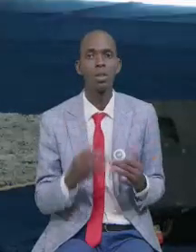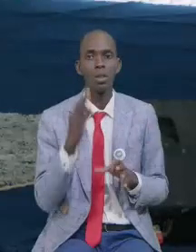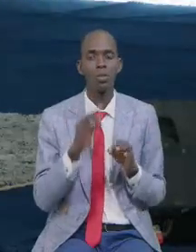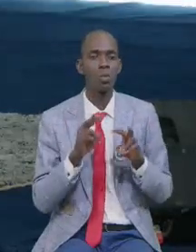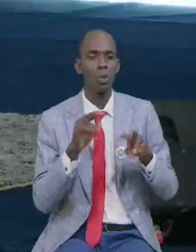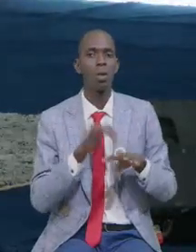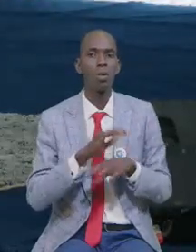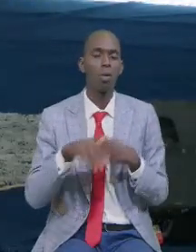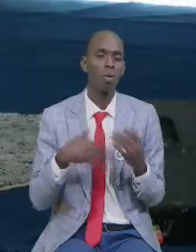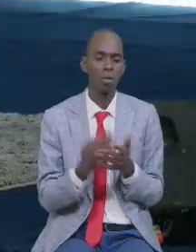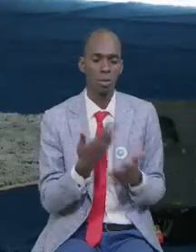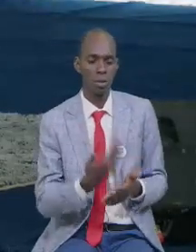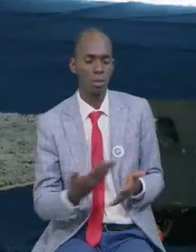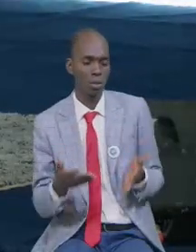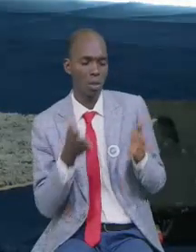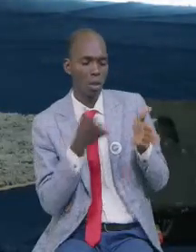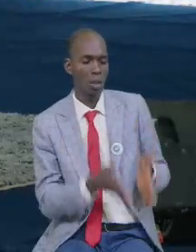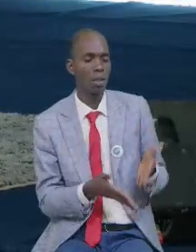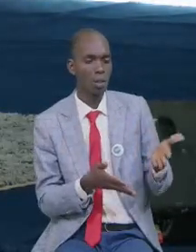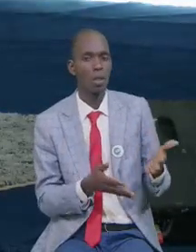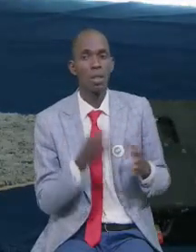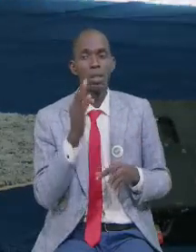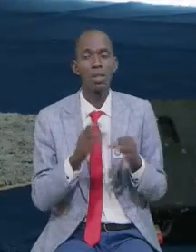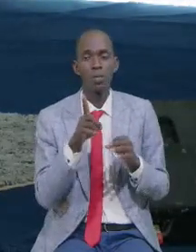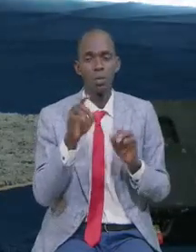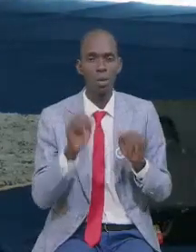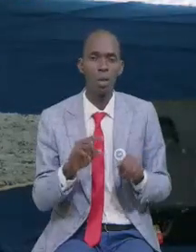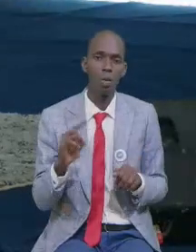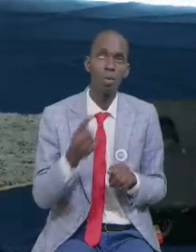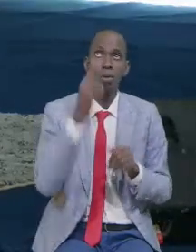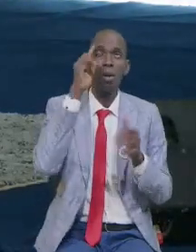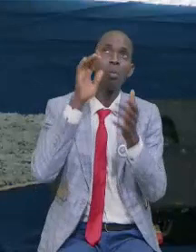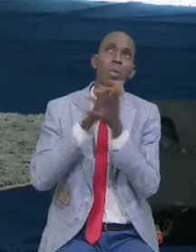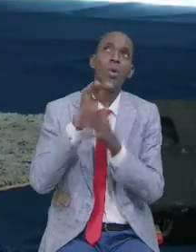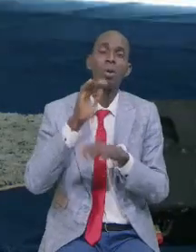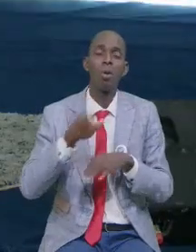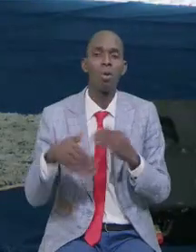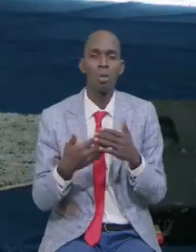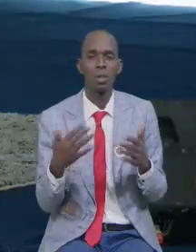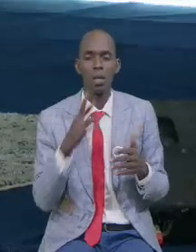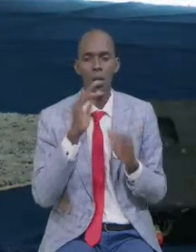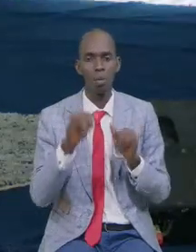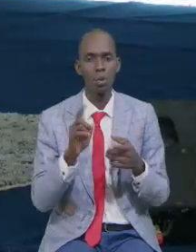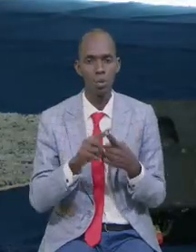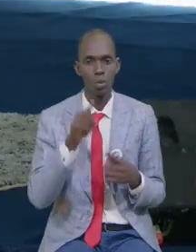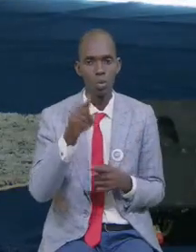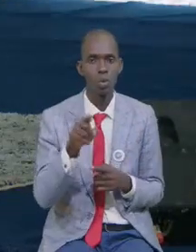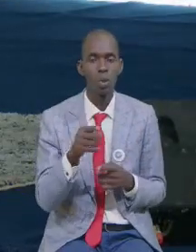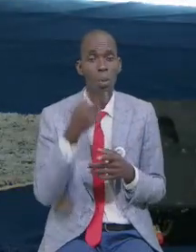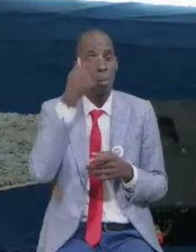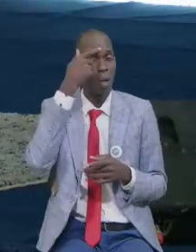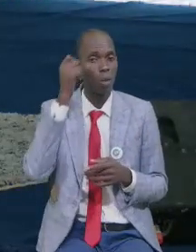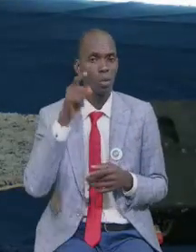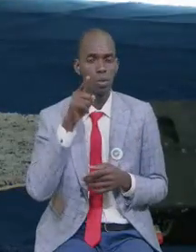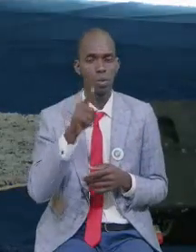are available, and that if thou canst only believe, all things are possible to you because you